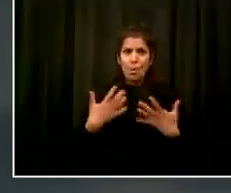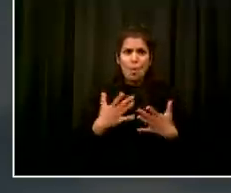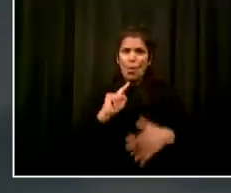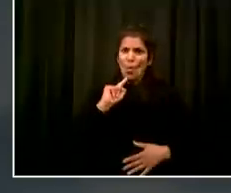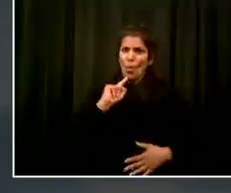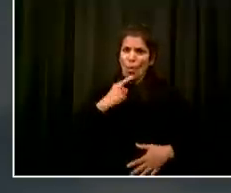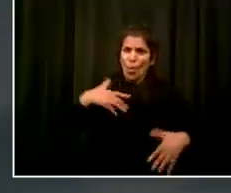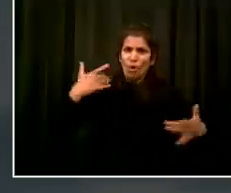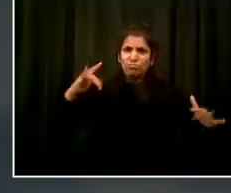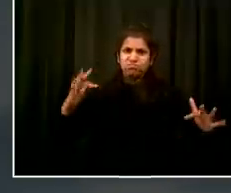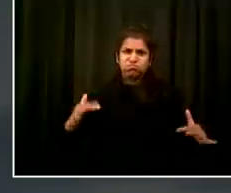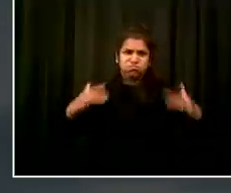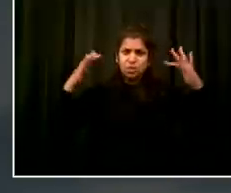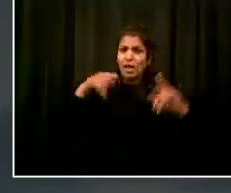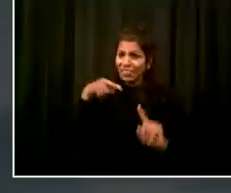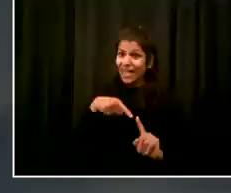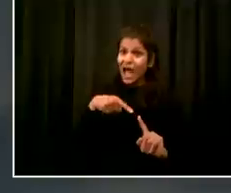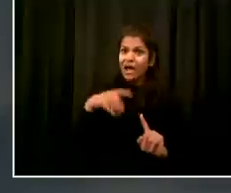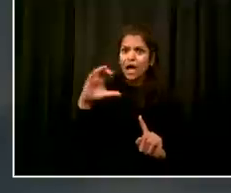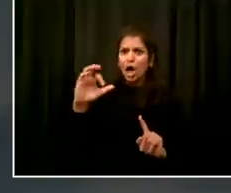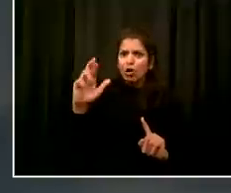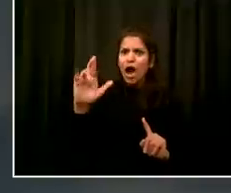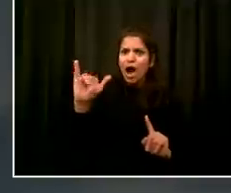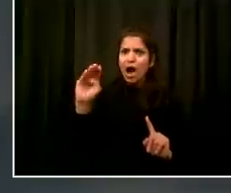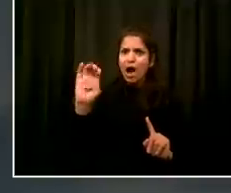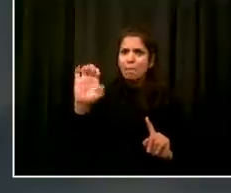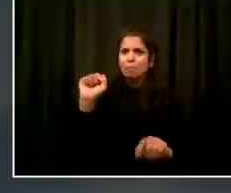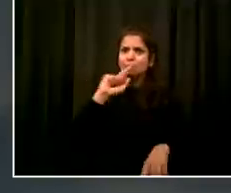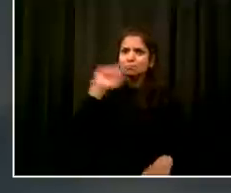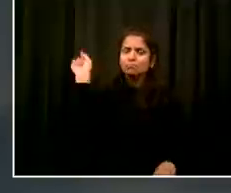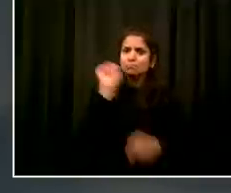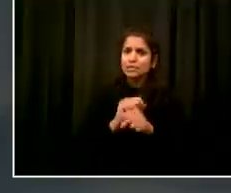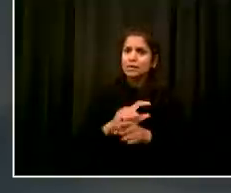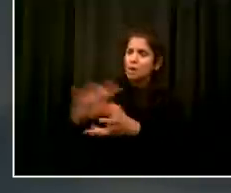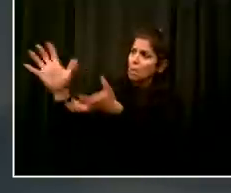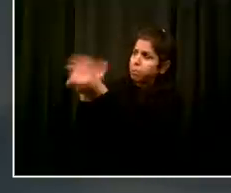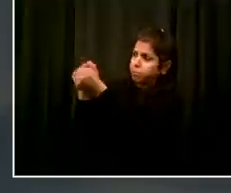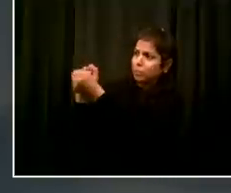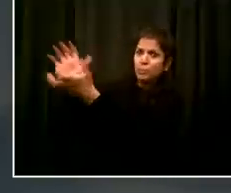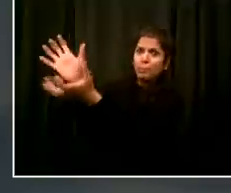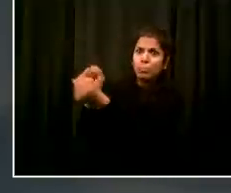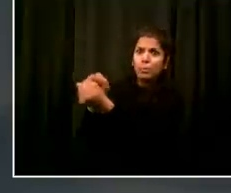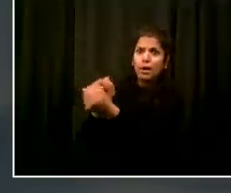alive and well in New York City. And we've seen Molotov cocktails,